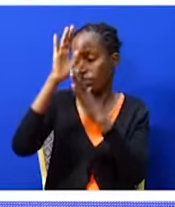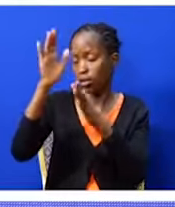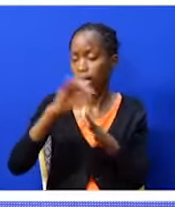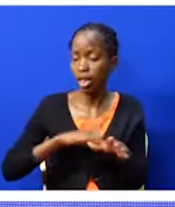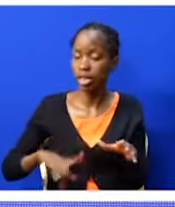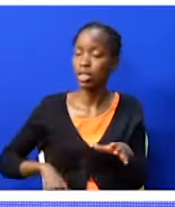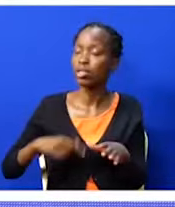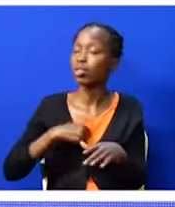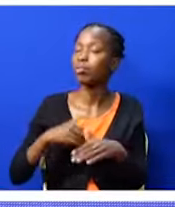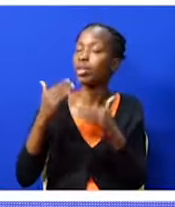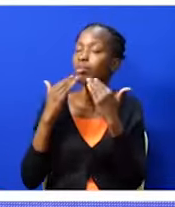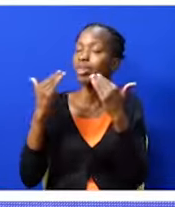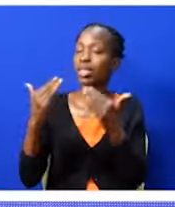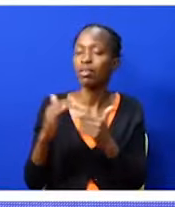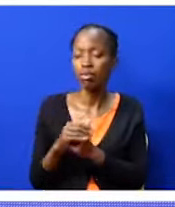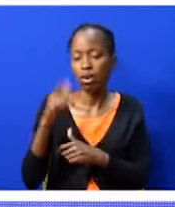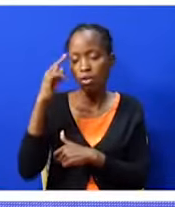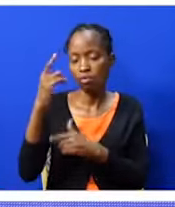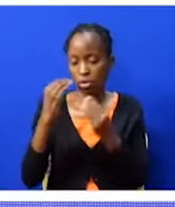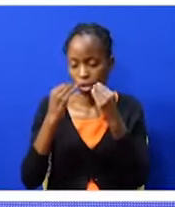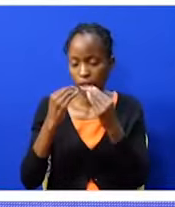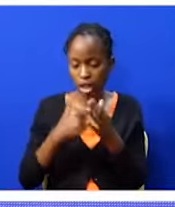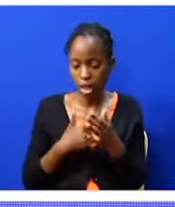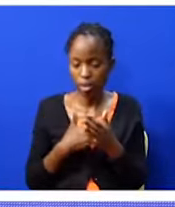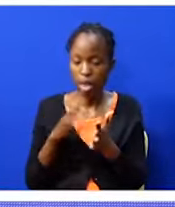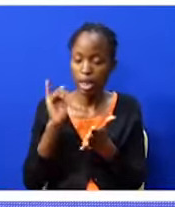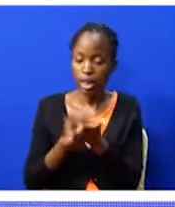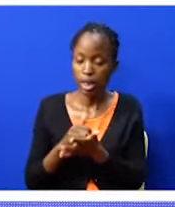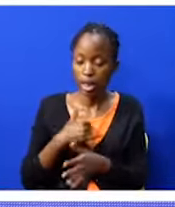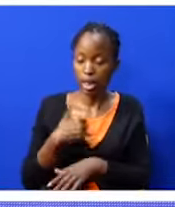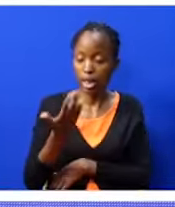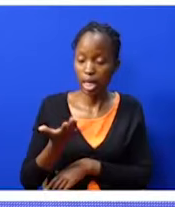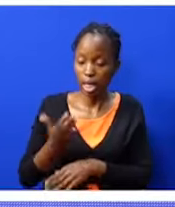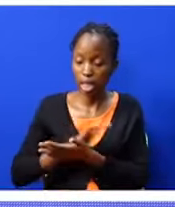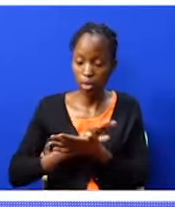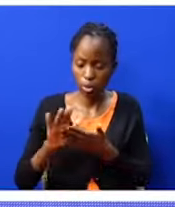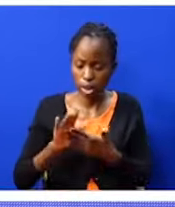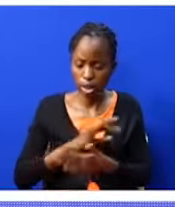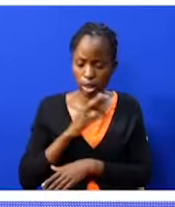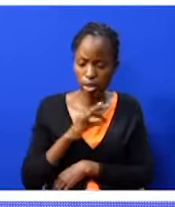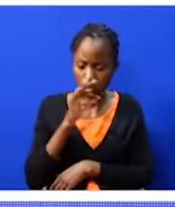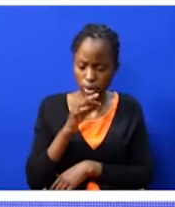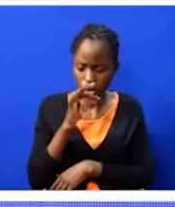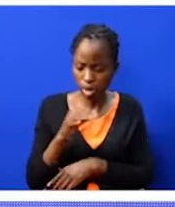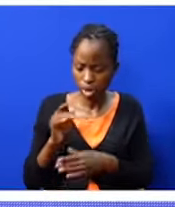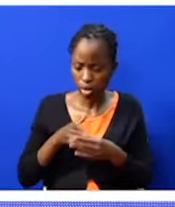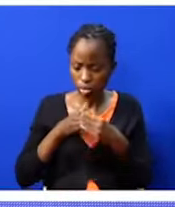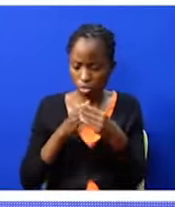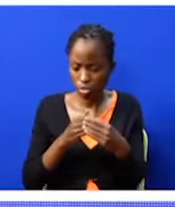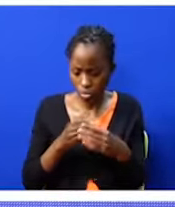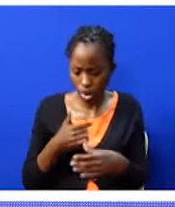I am thankful for teaching me that I need the Holy Spirit to guide